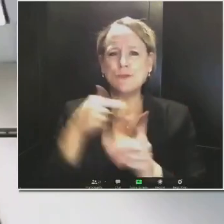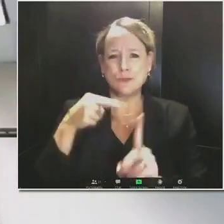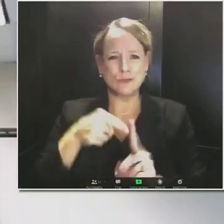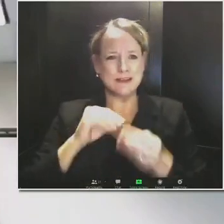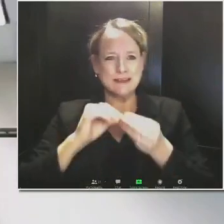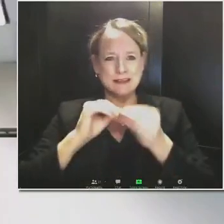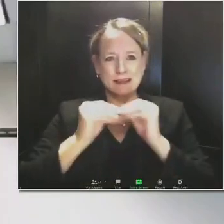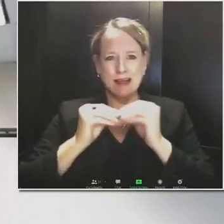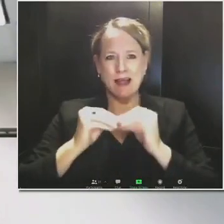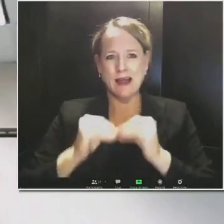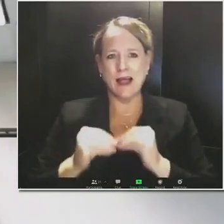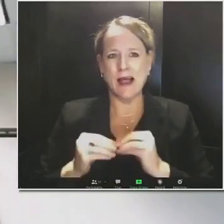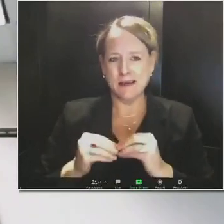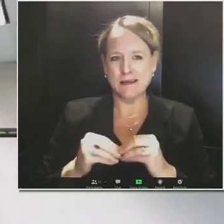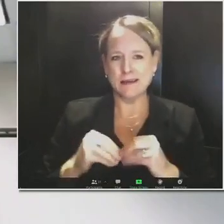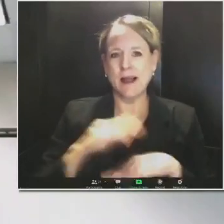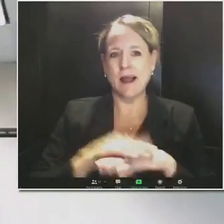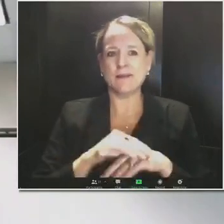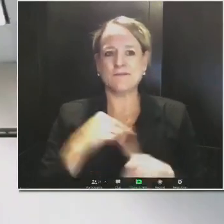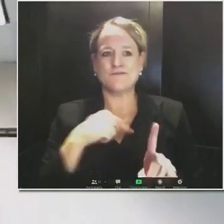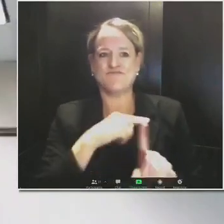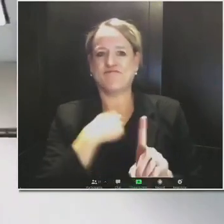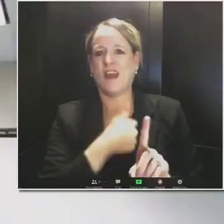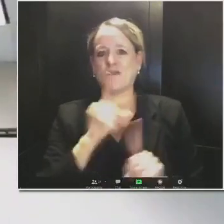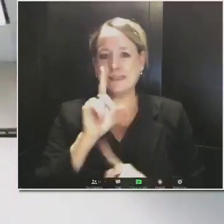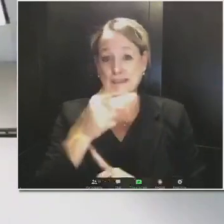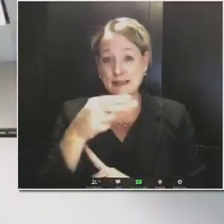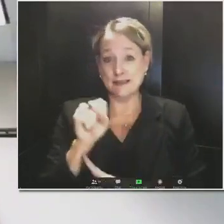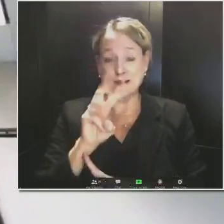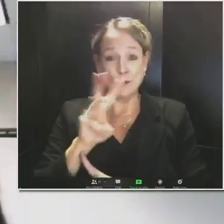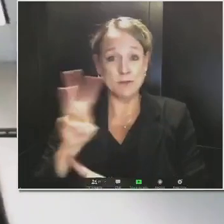and I'm the Deputy Secretary of DHS.